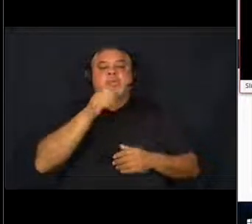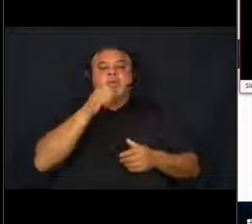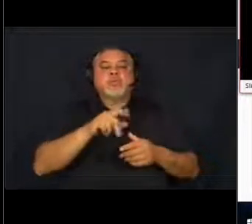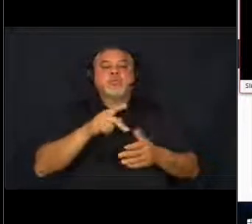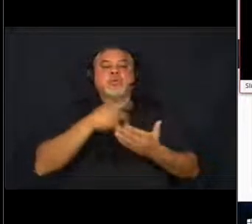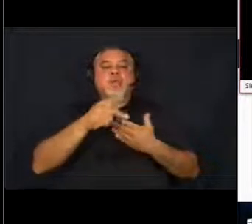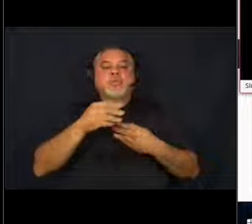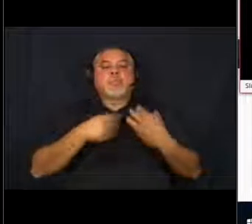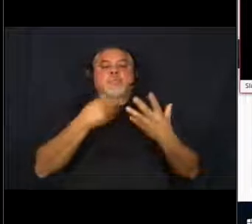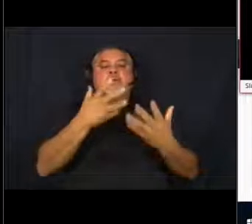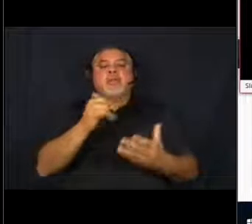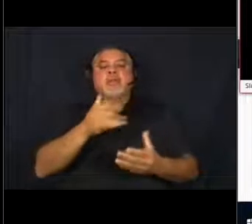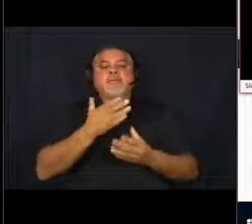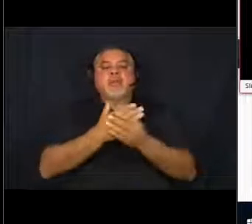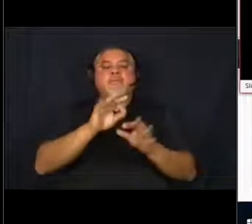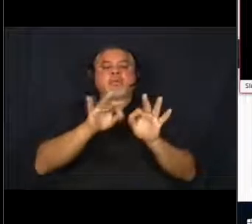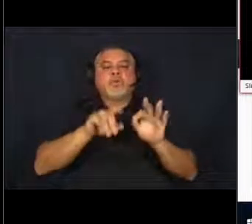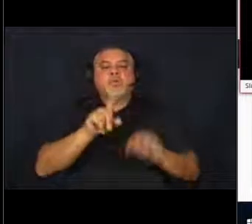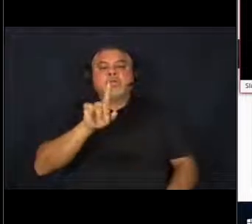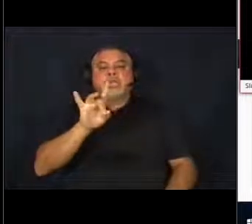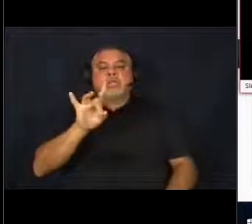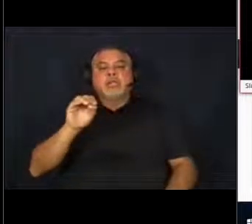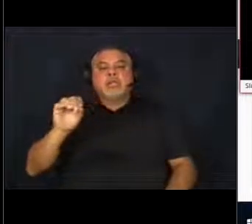that filing for Form 1-800-A,